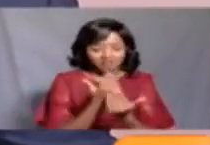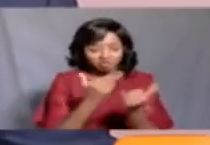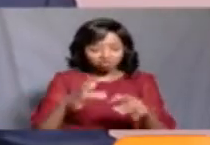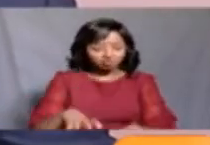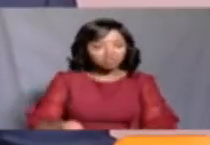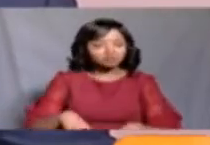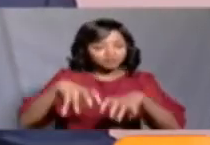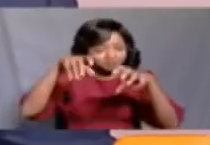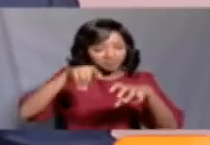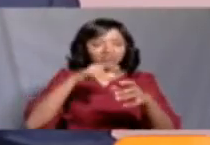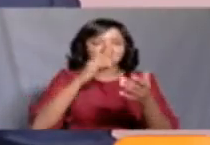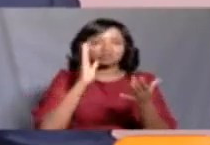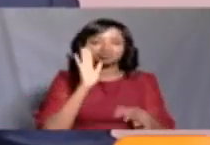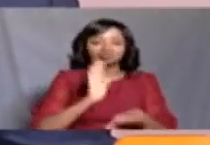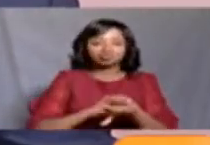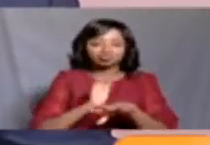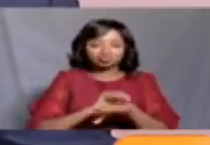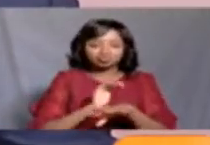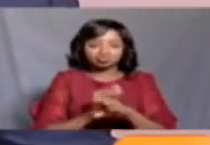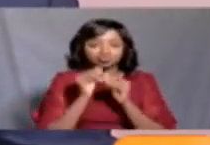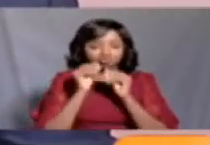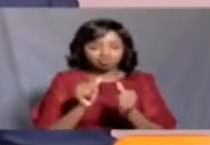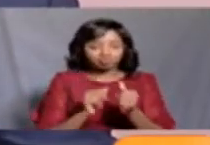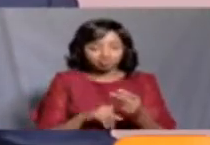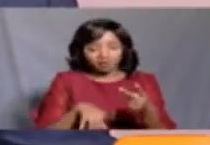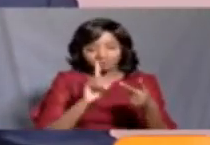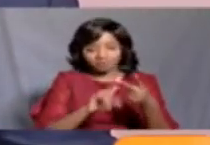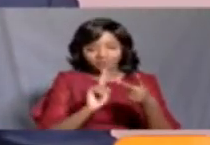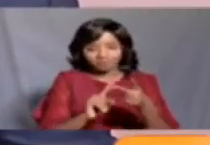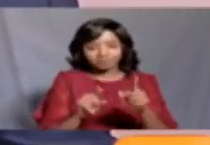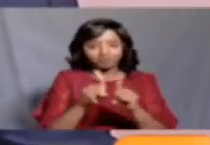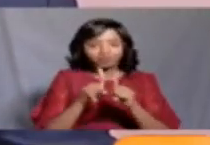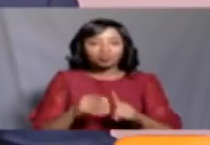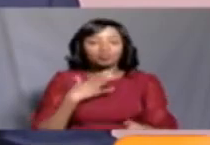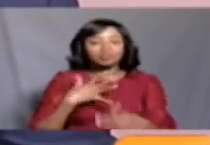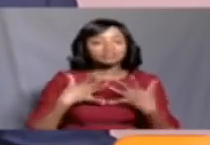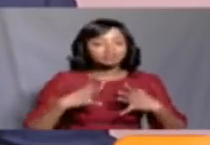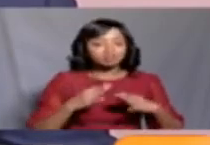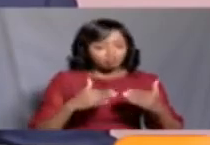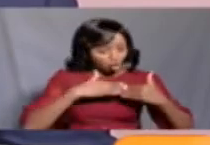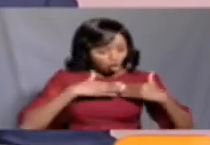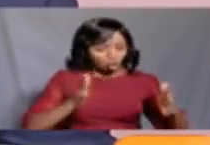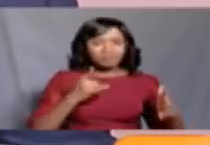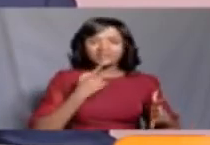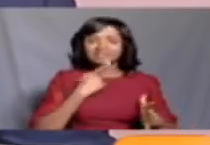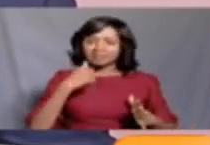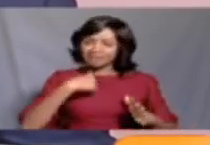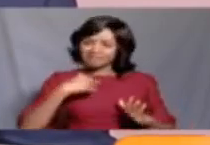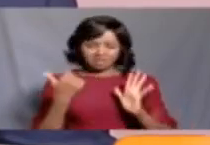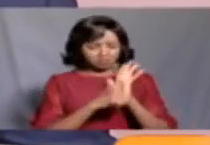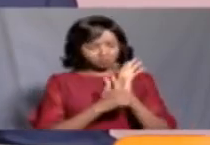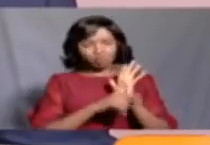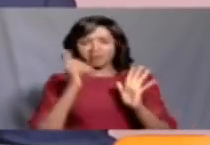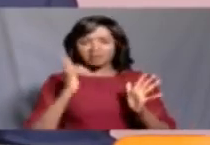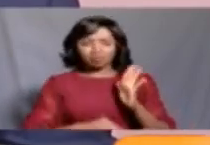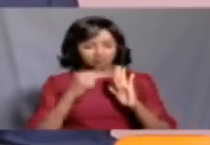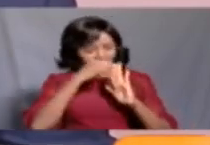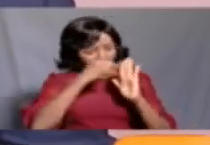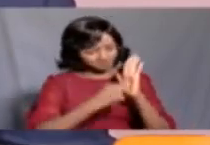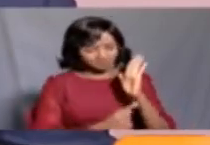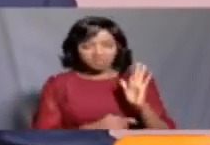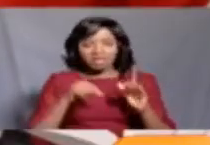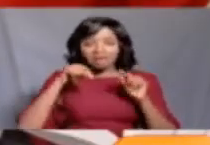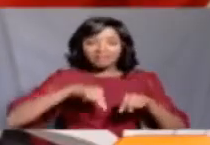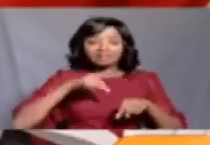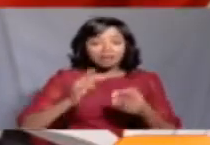very good solution. Mm. Apart from that, we need people to come out and say, this was my issue, this was my problem. And here is the